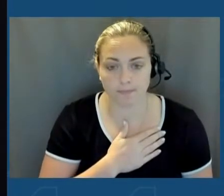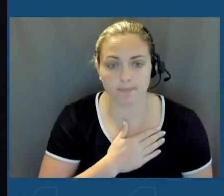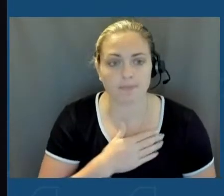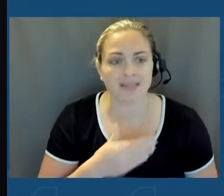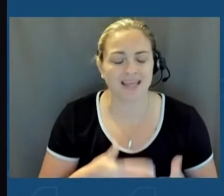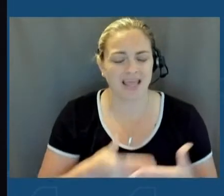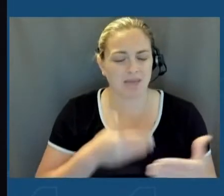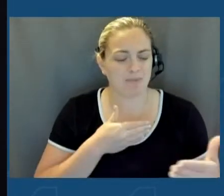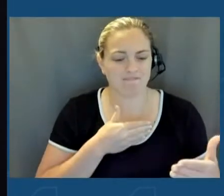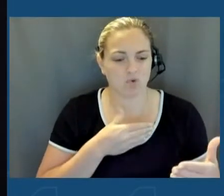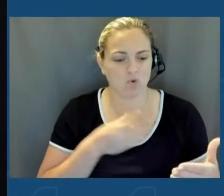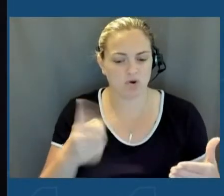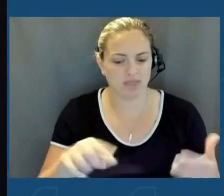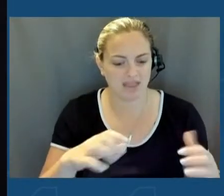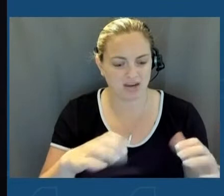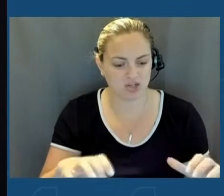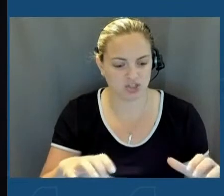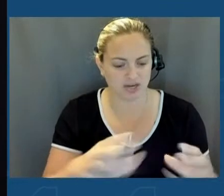had a chance to heal,